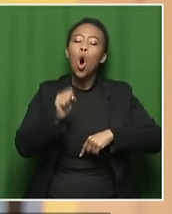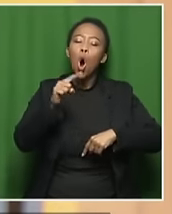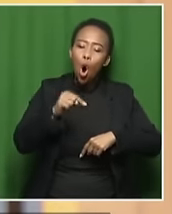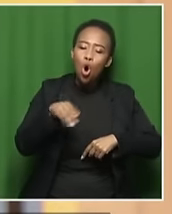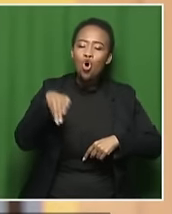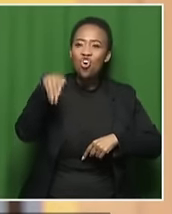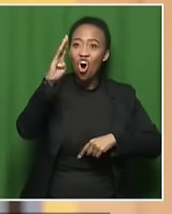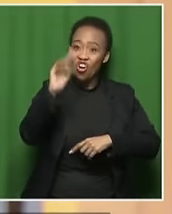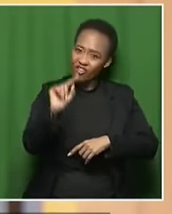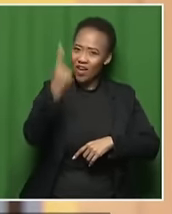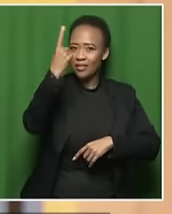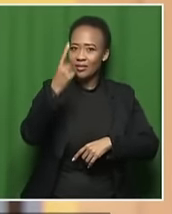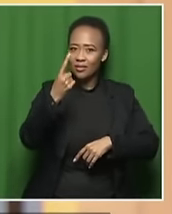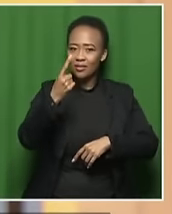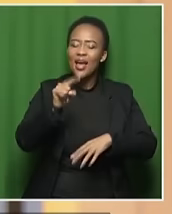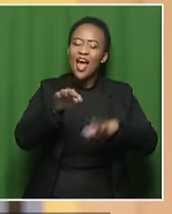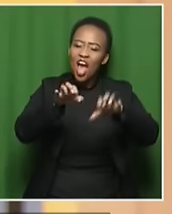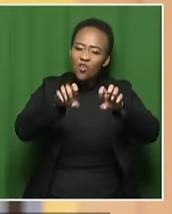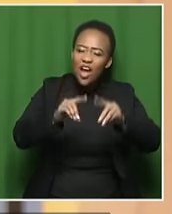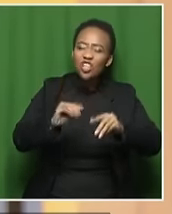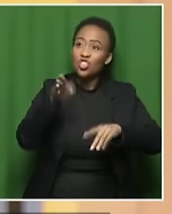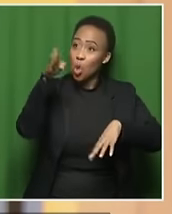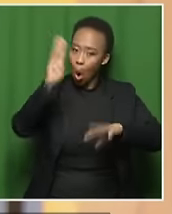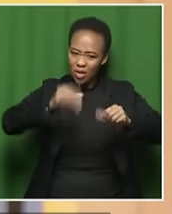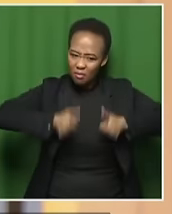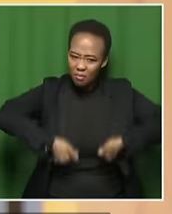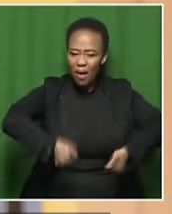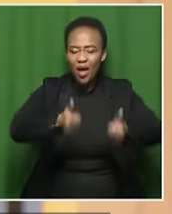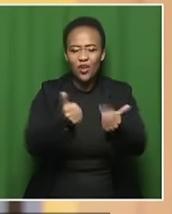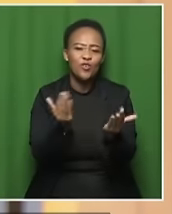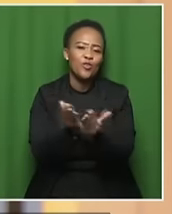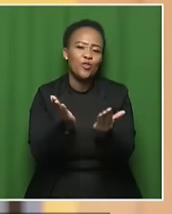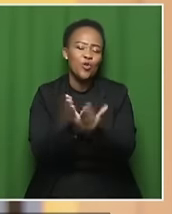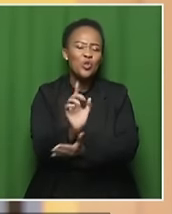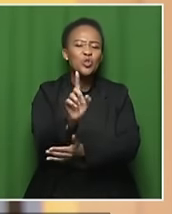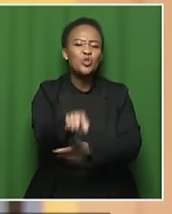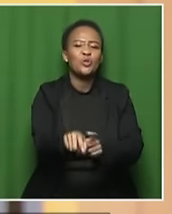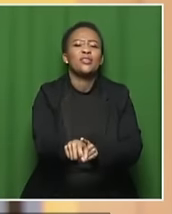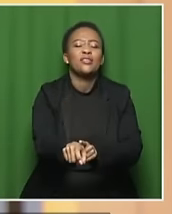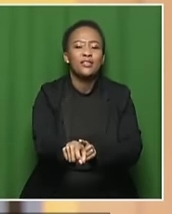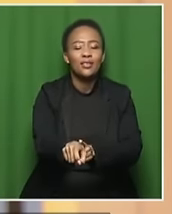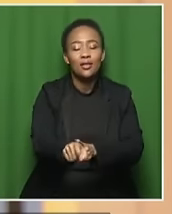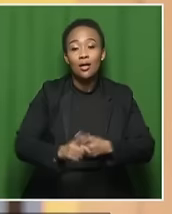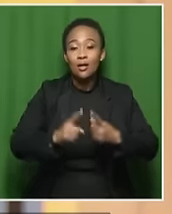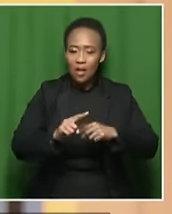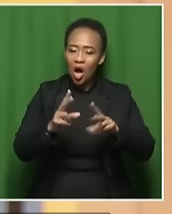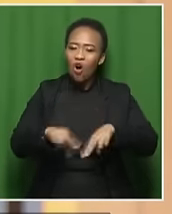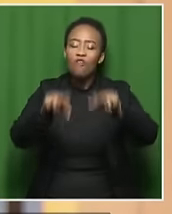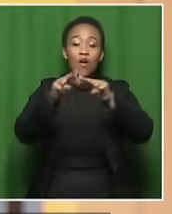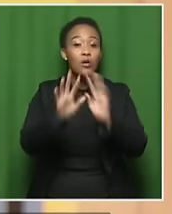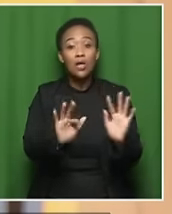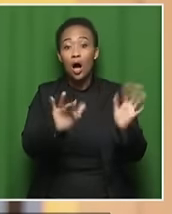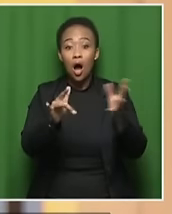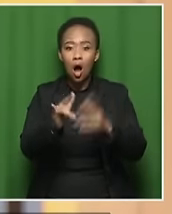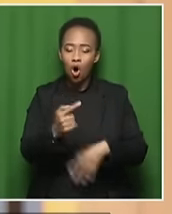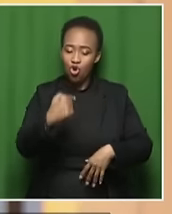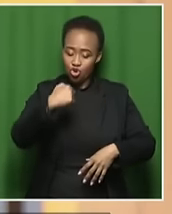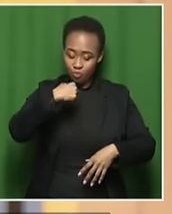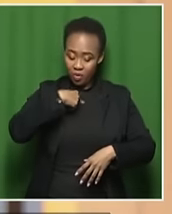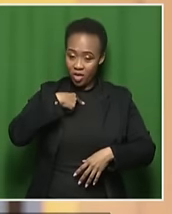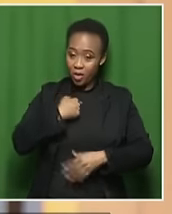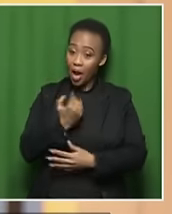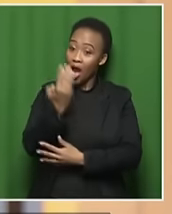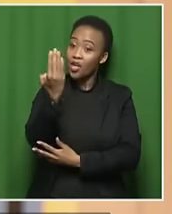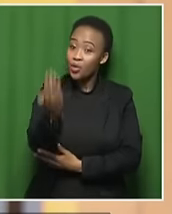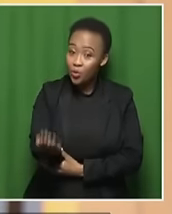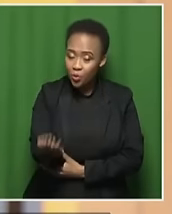schools will bring back the values that you and I got to know when we went